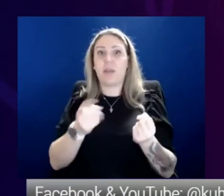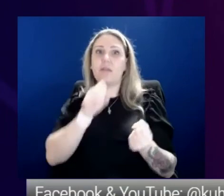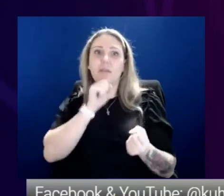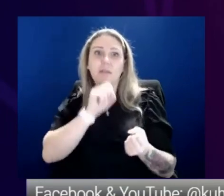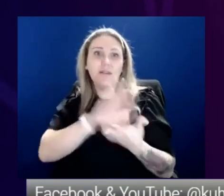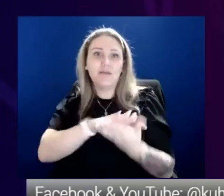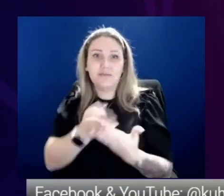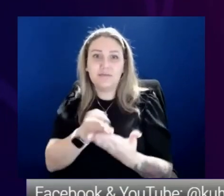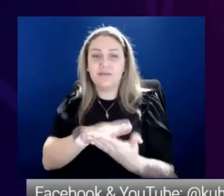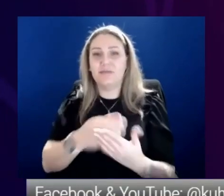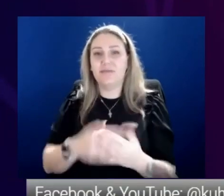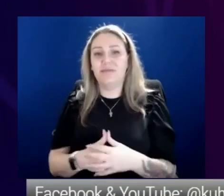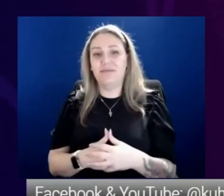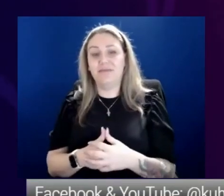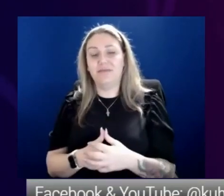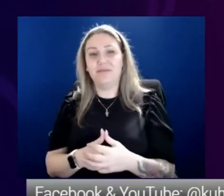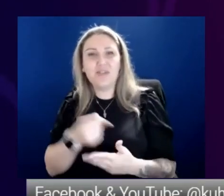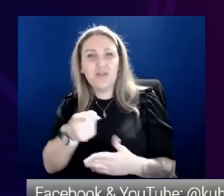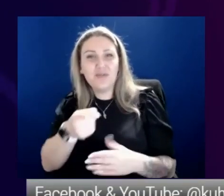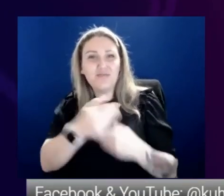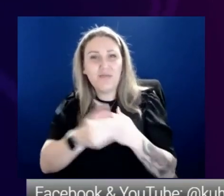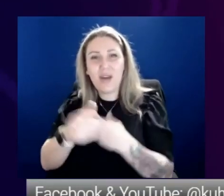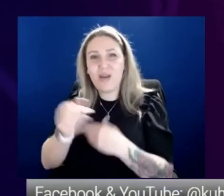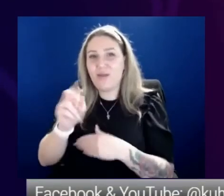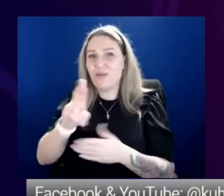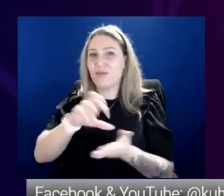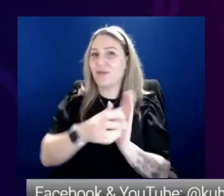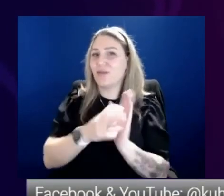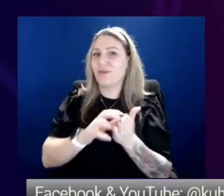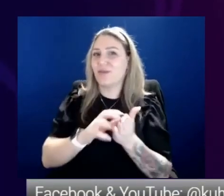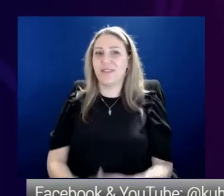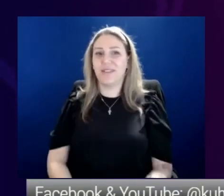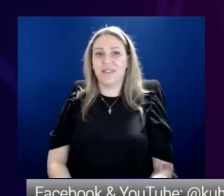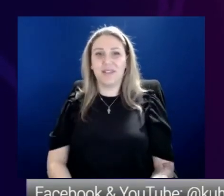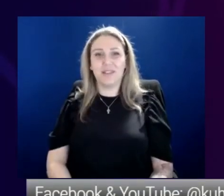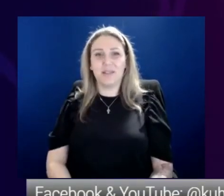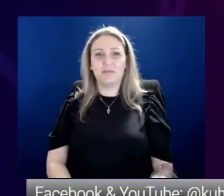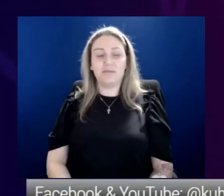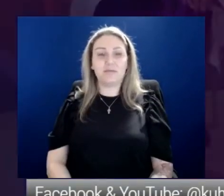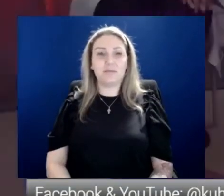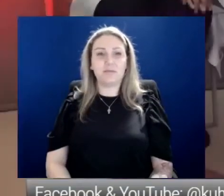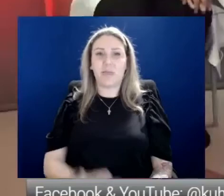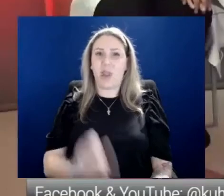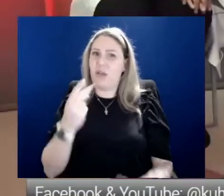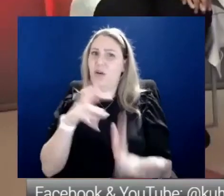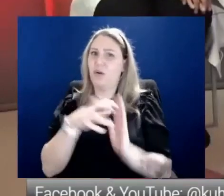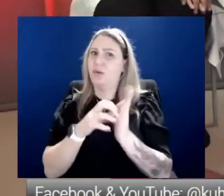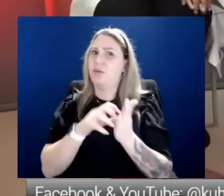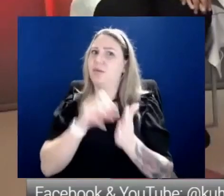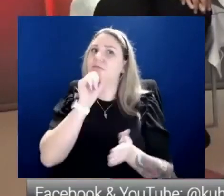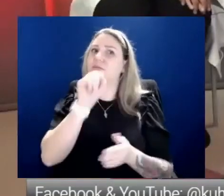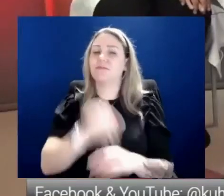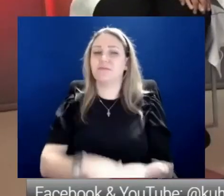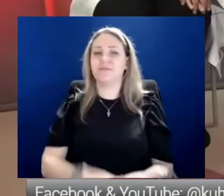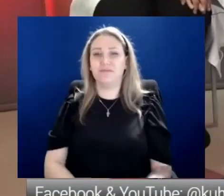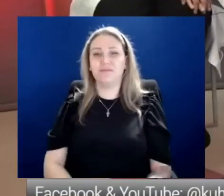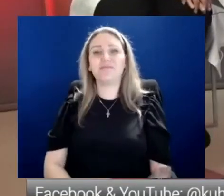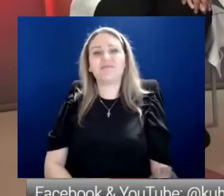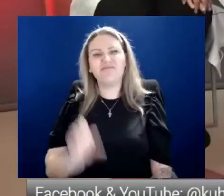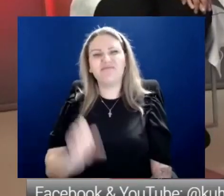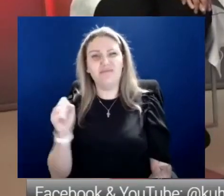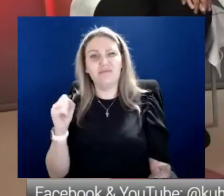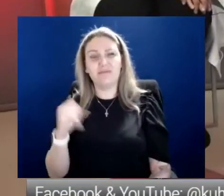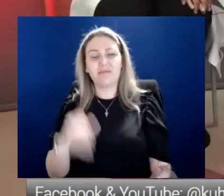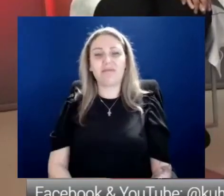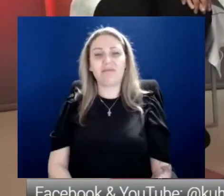a bread gal or a cookie gal when it comes to baking? Oh, definitely cookies. Yeah. Yeah. Love the